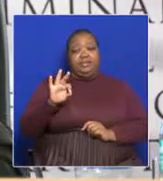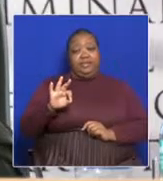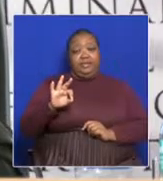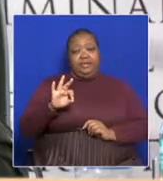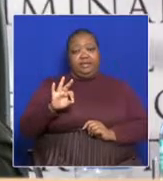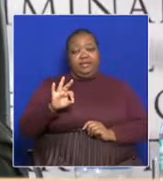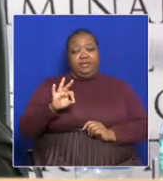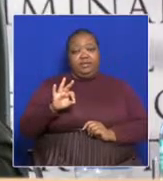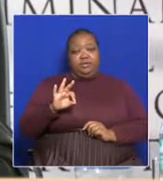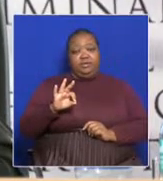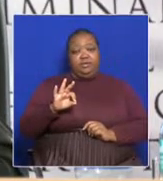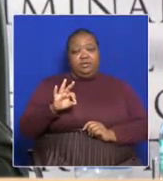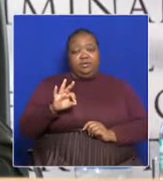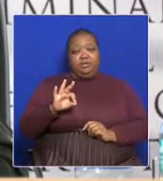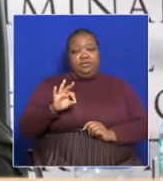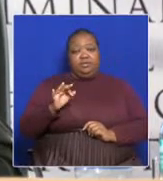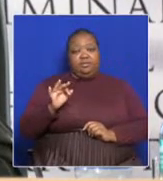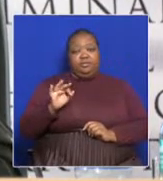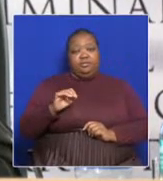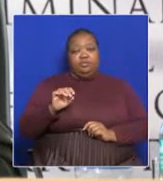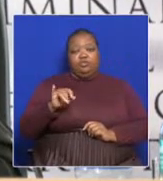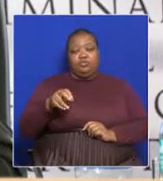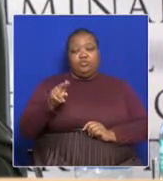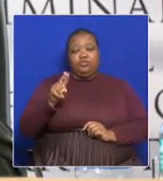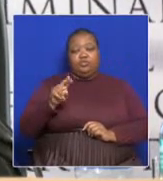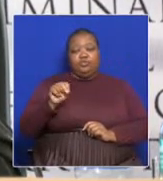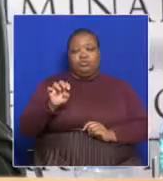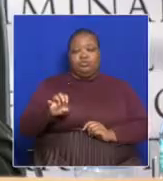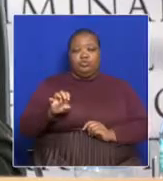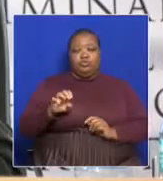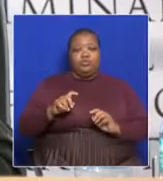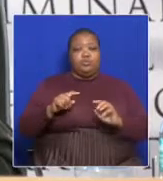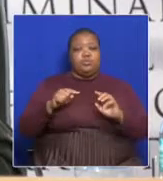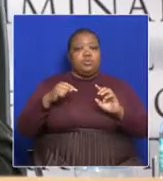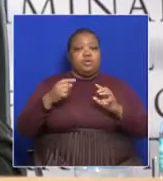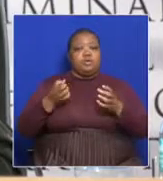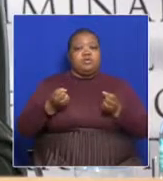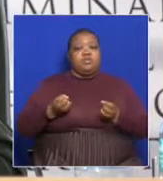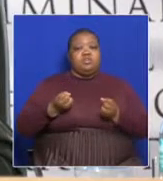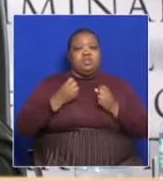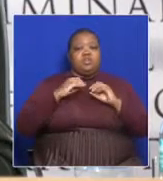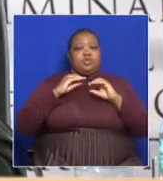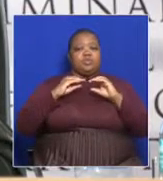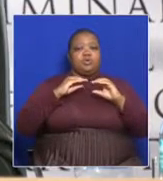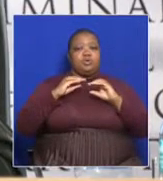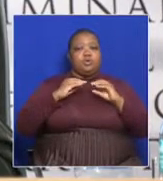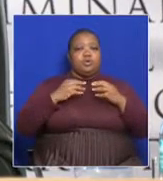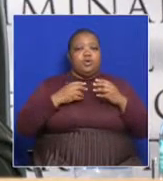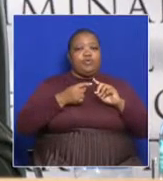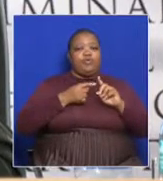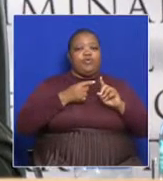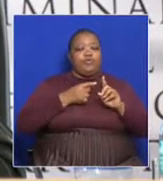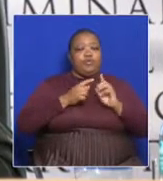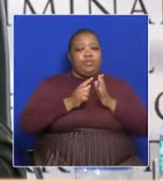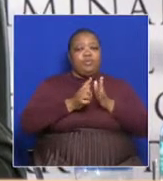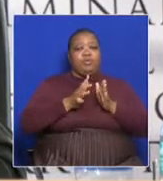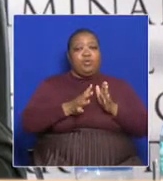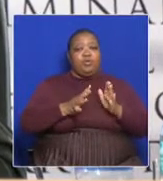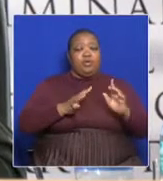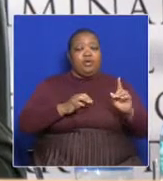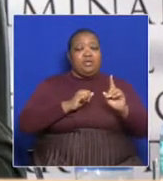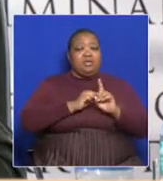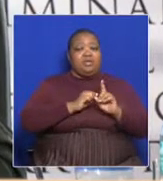of June, we received a communication from his attorneys advising